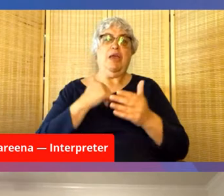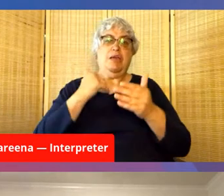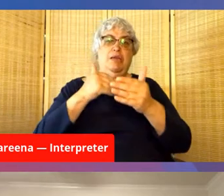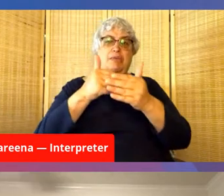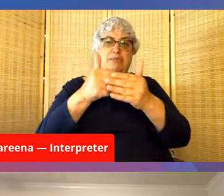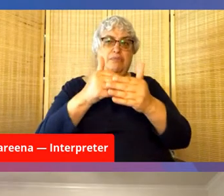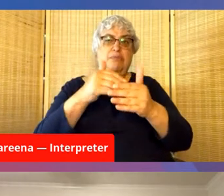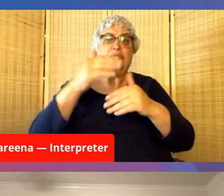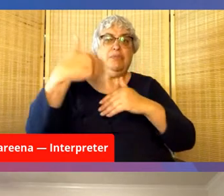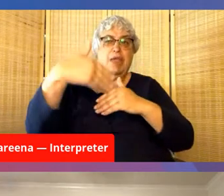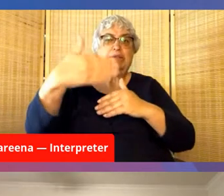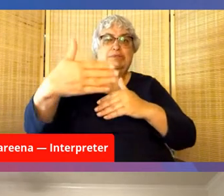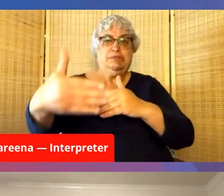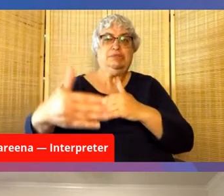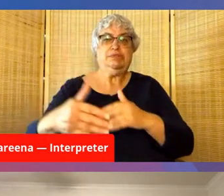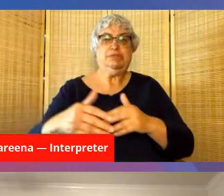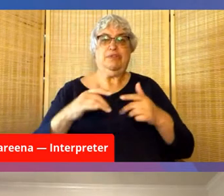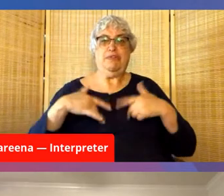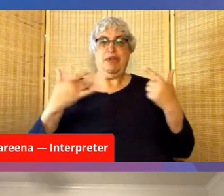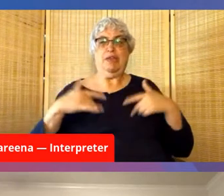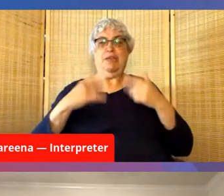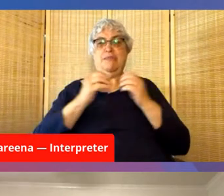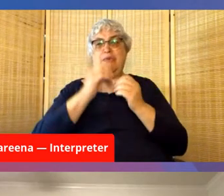events. Great. And for more